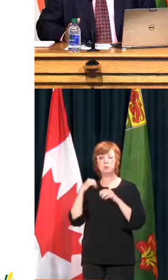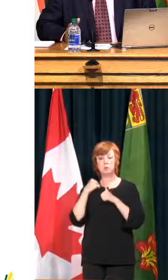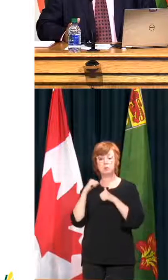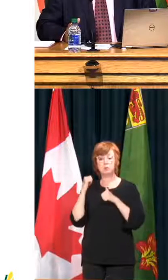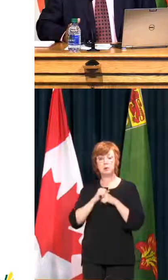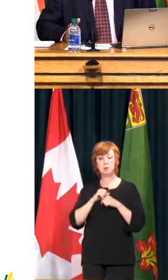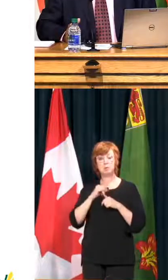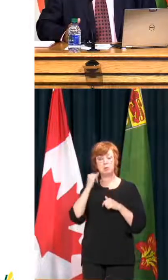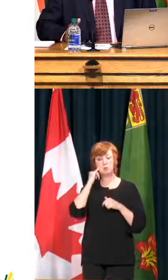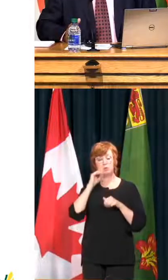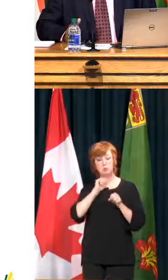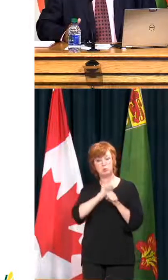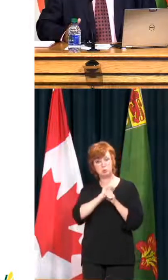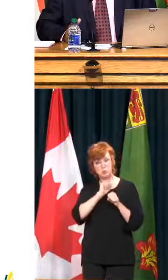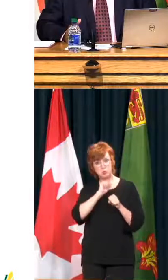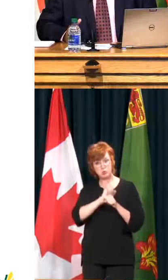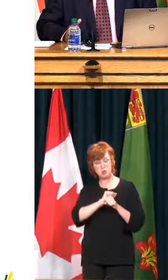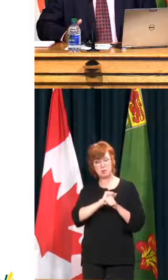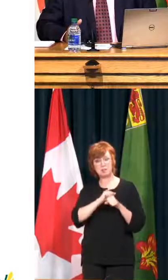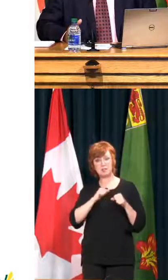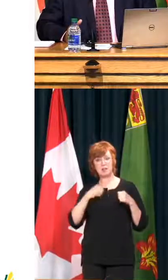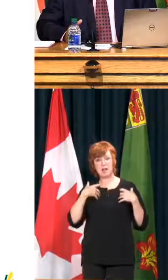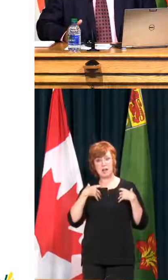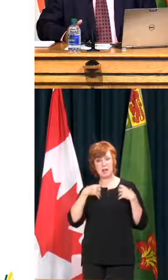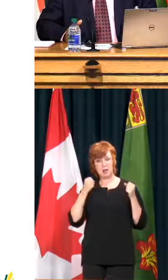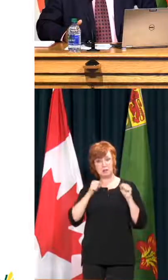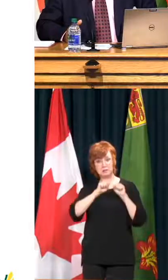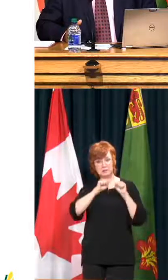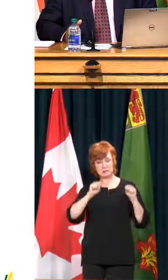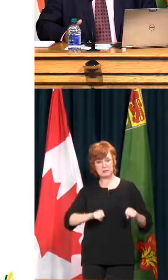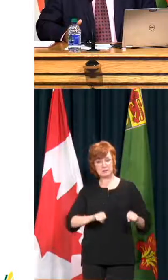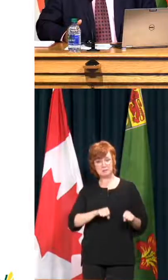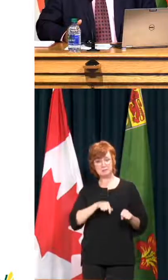setting, especially in long-term care, don't visit if you're unwell.